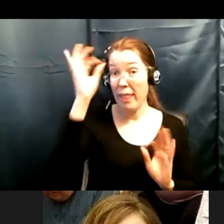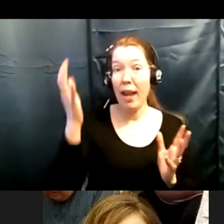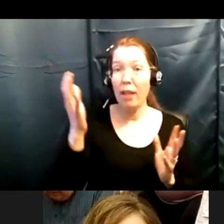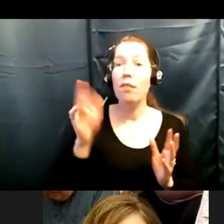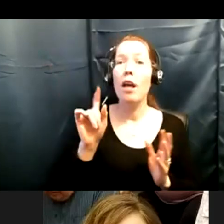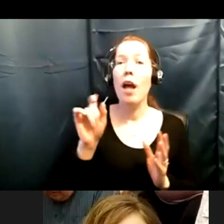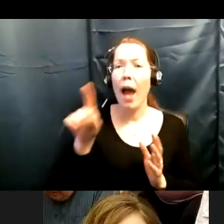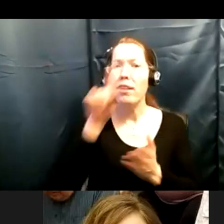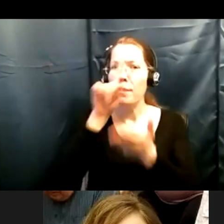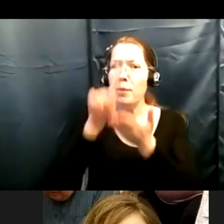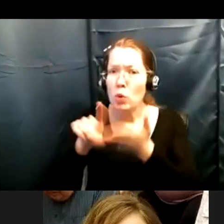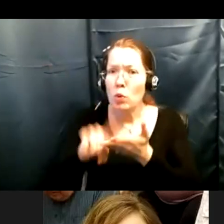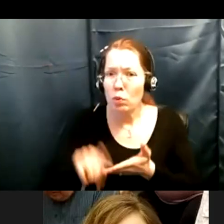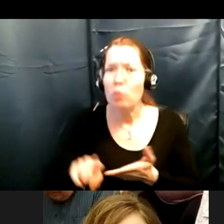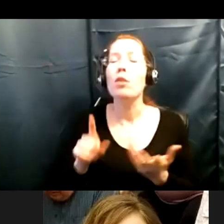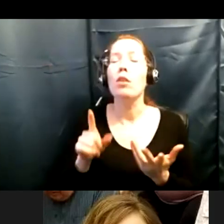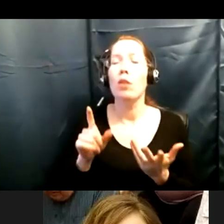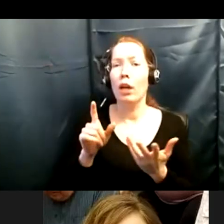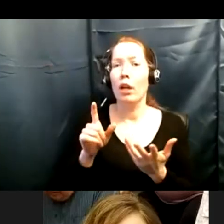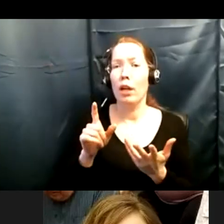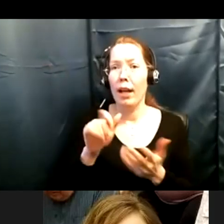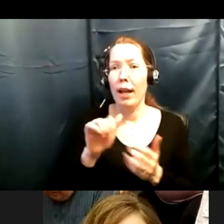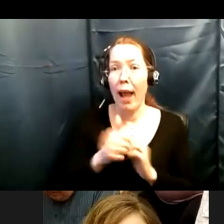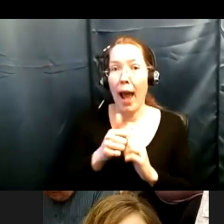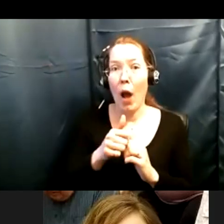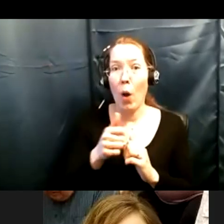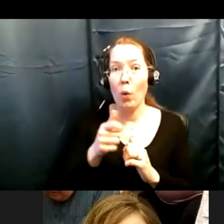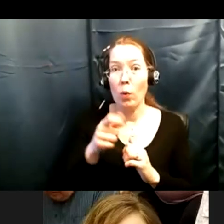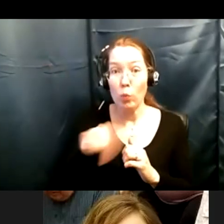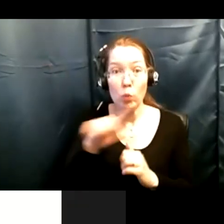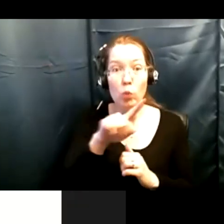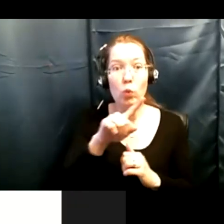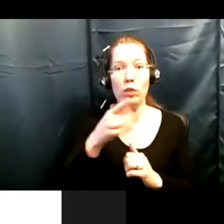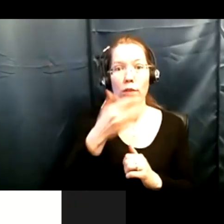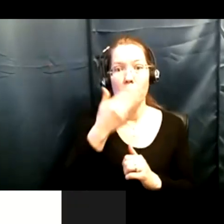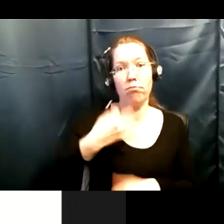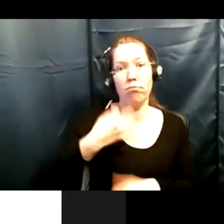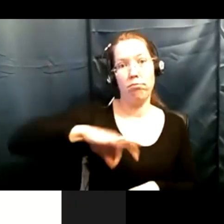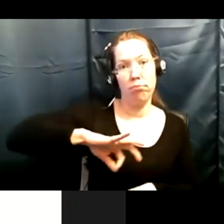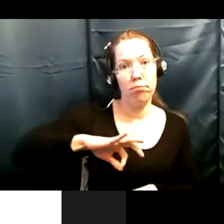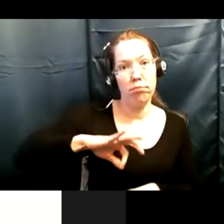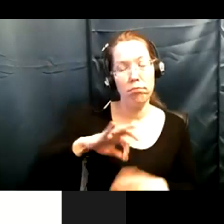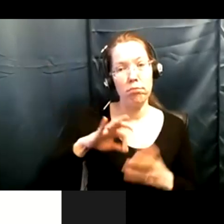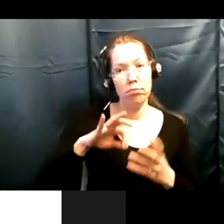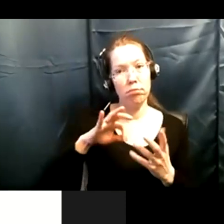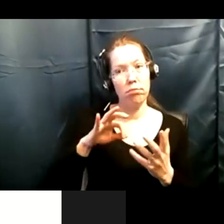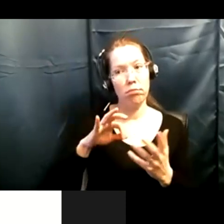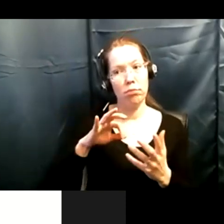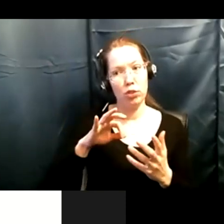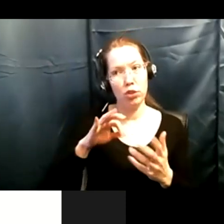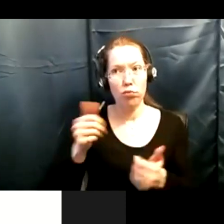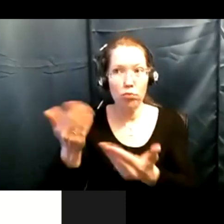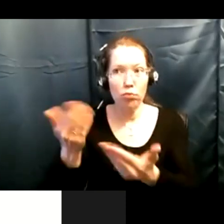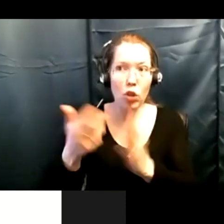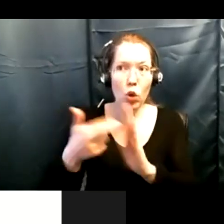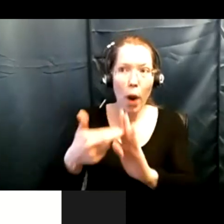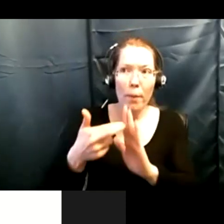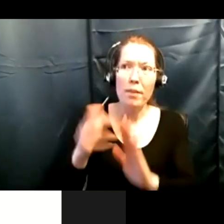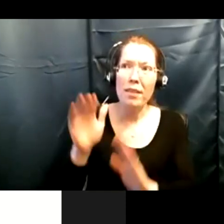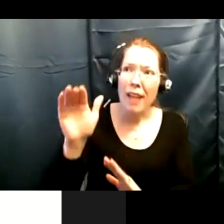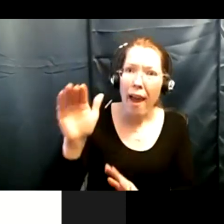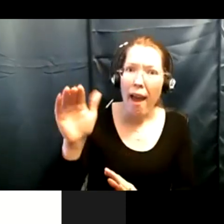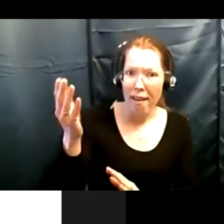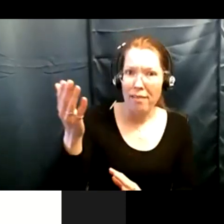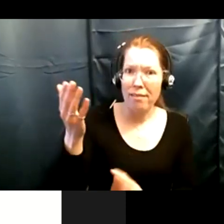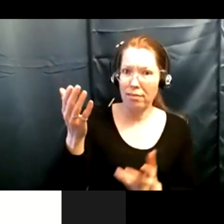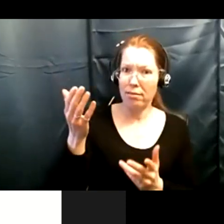to learn about it and see how you guys can better benefit to take that to your representatives and say, hey,